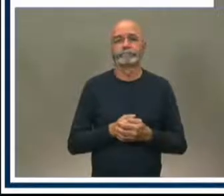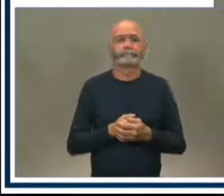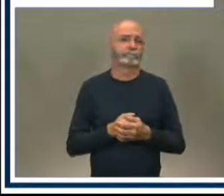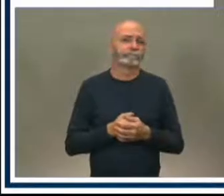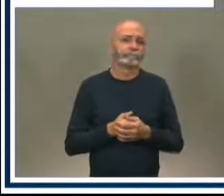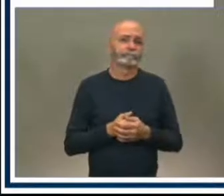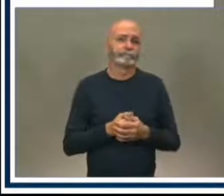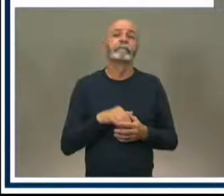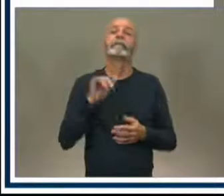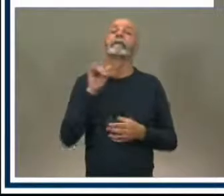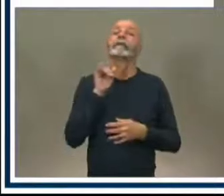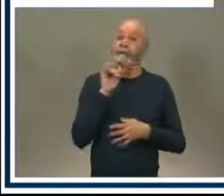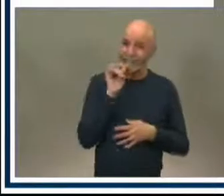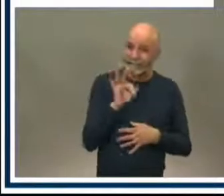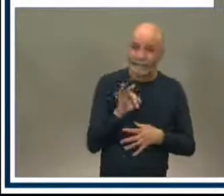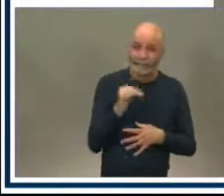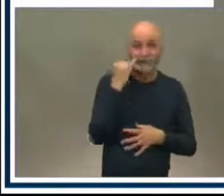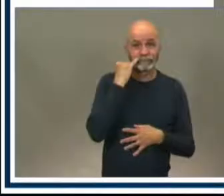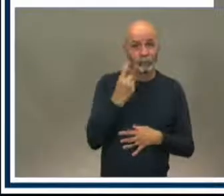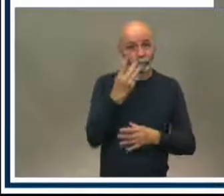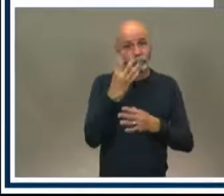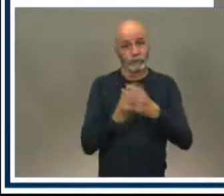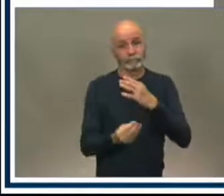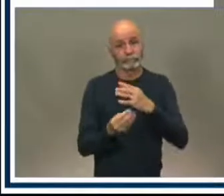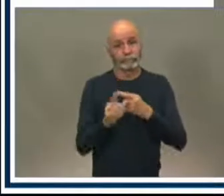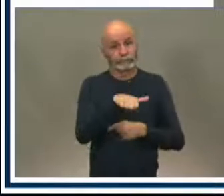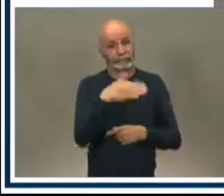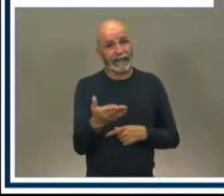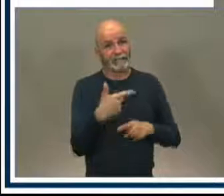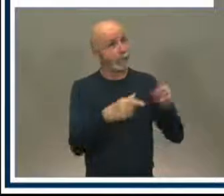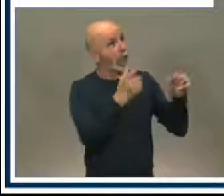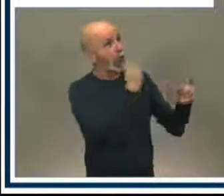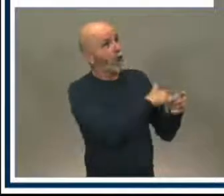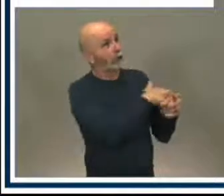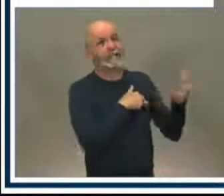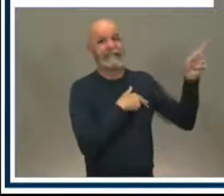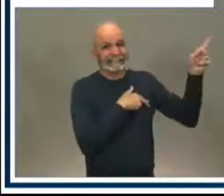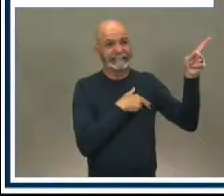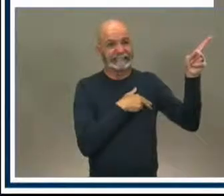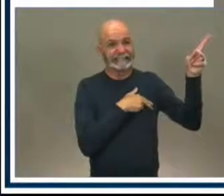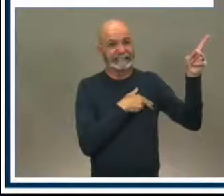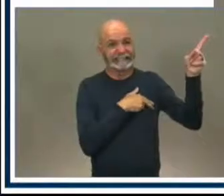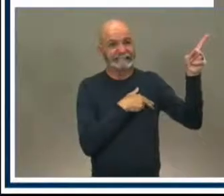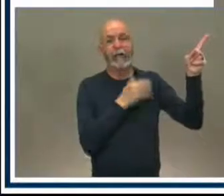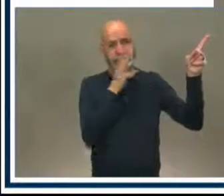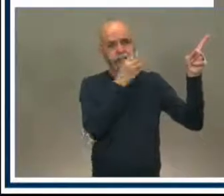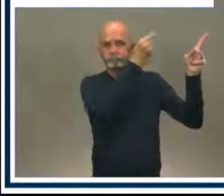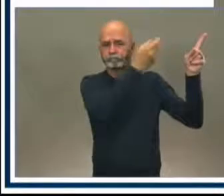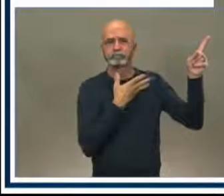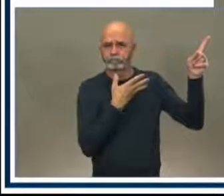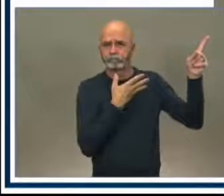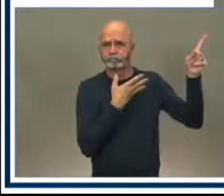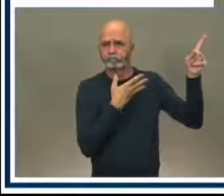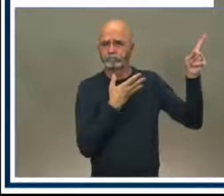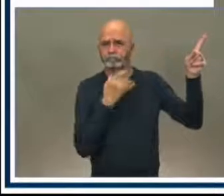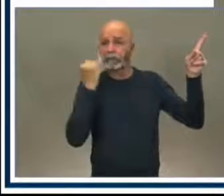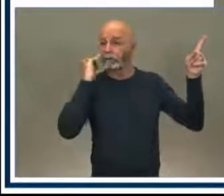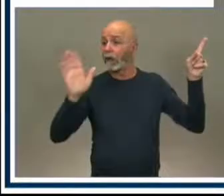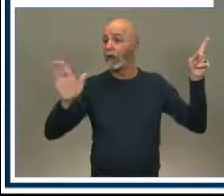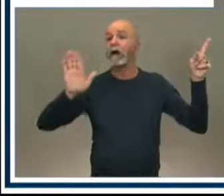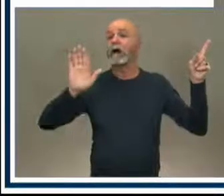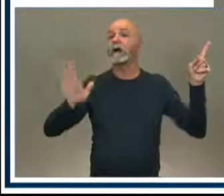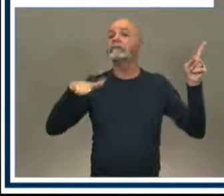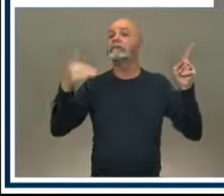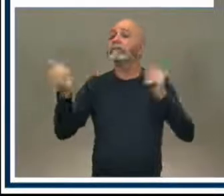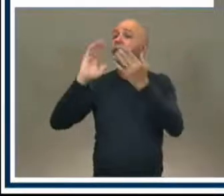deaths that came through hospitals, we'd be aware of those. If they'd gone through otherwise through a death in the community that's not